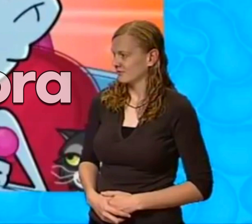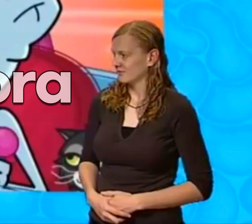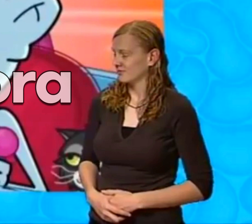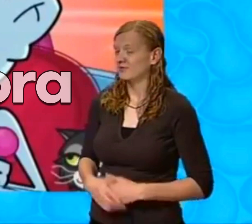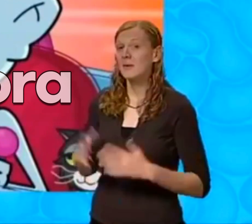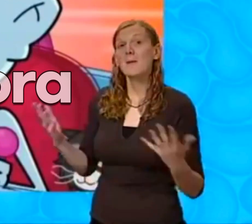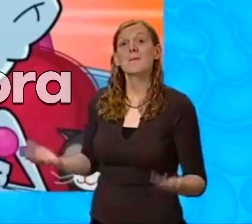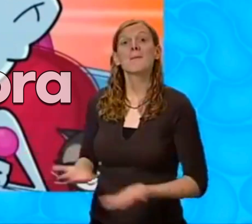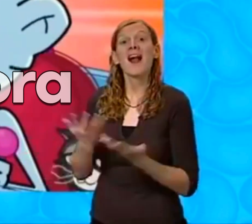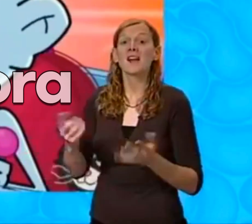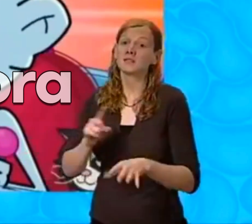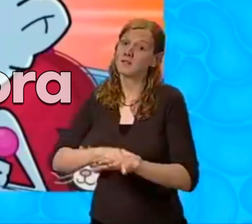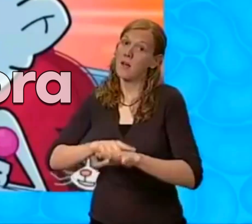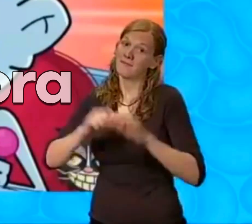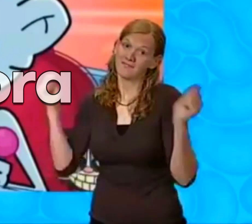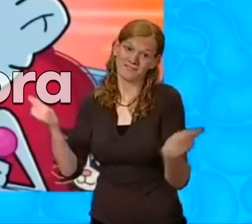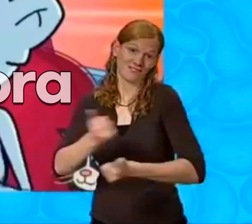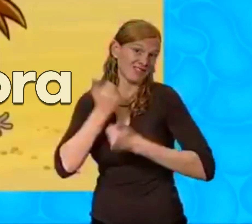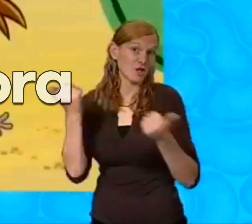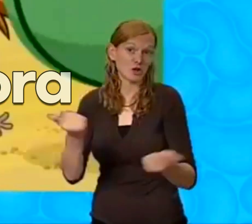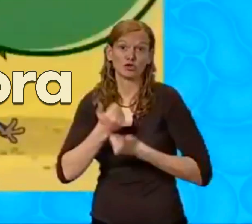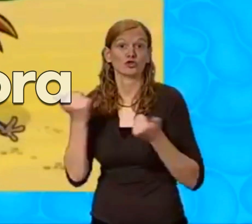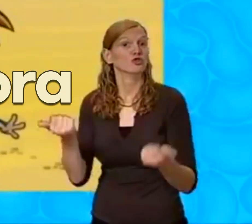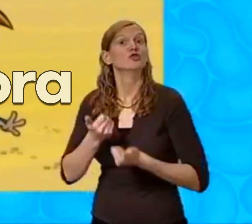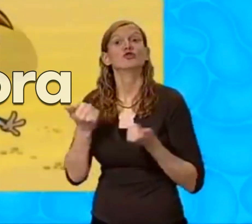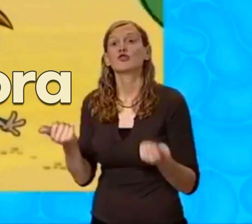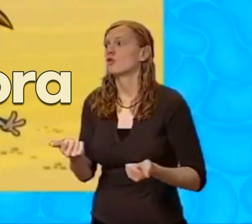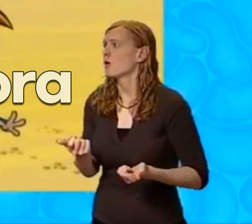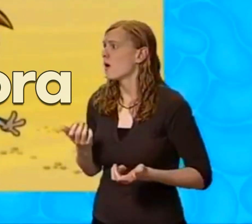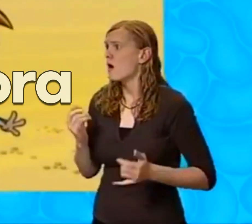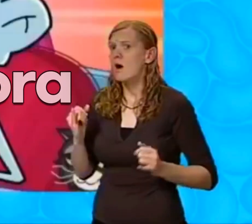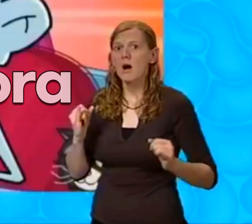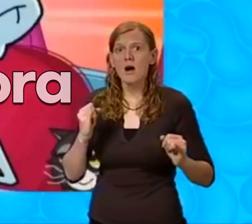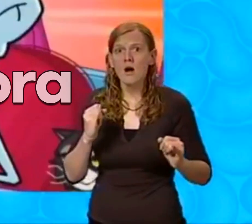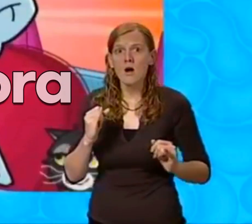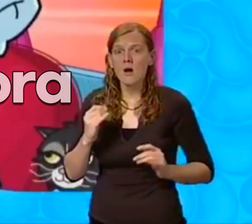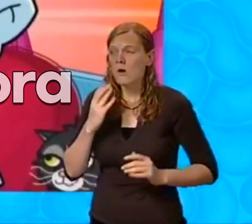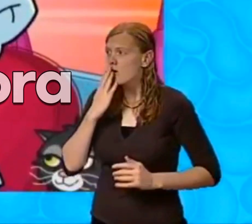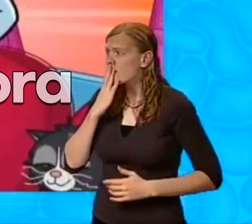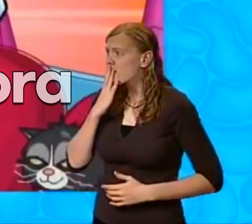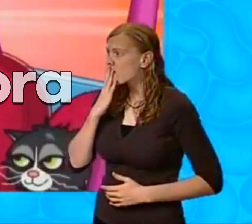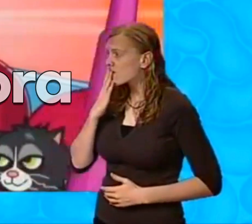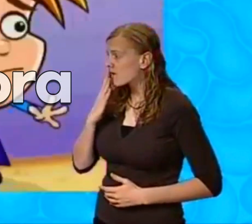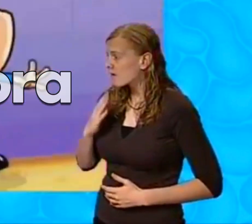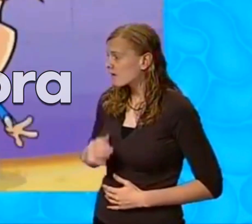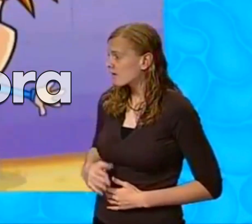Playtime's over, Tommy boy. Whoa!